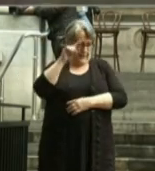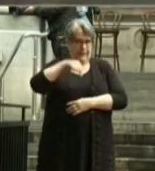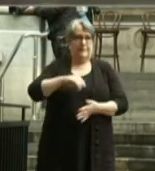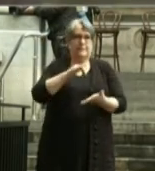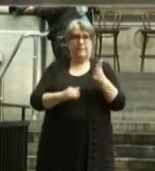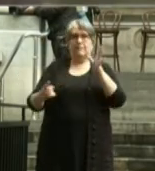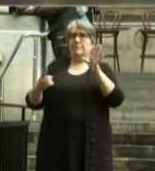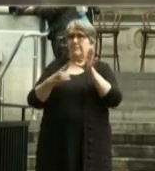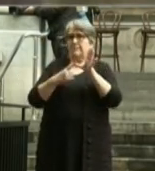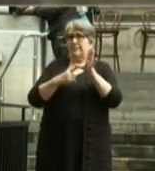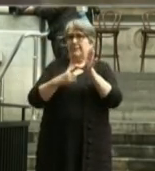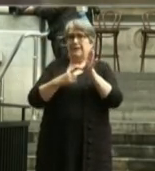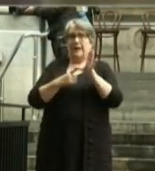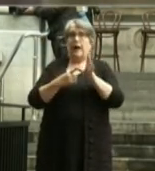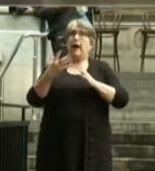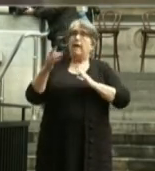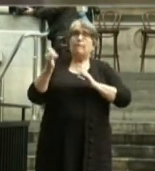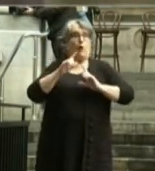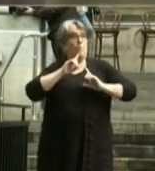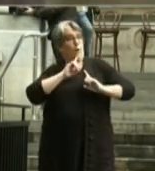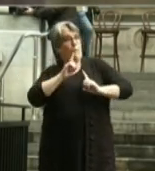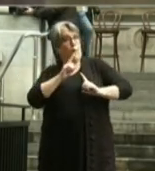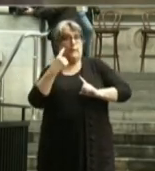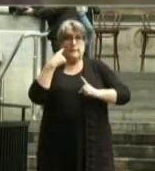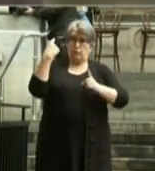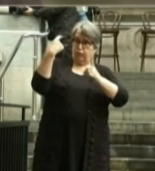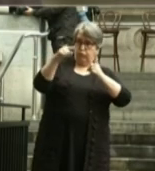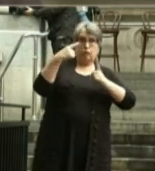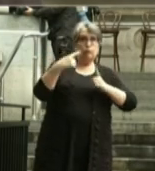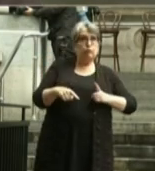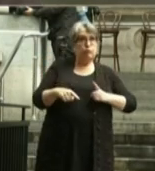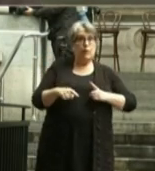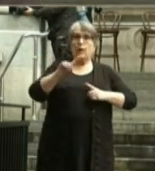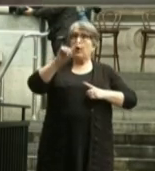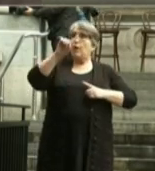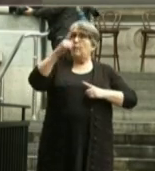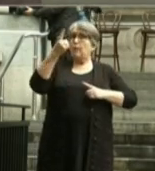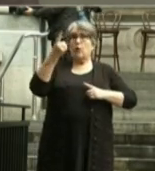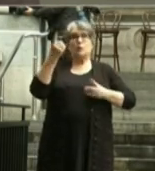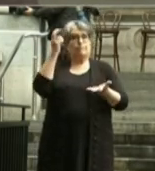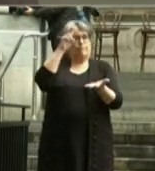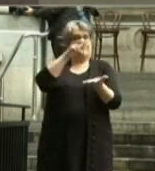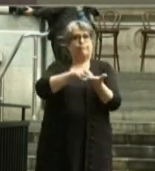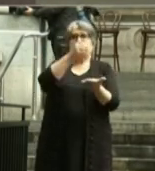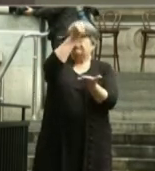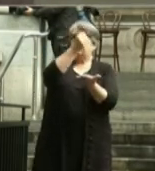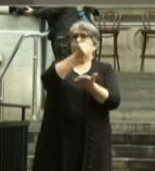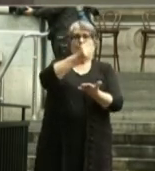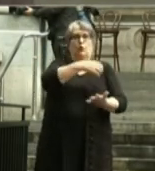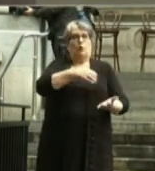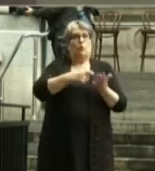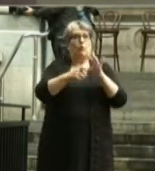of South Australia, following advice and consent of Executive Council, must first give royal assent to the